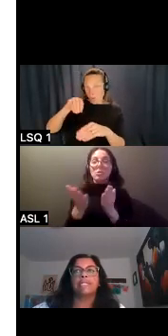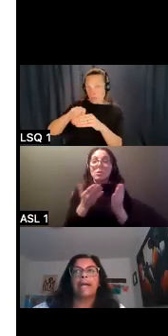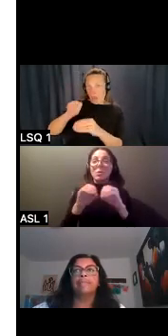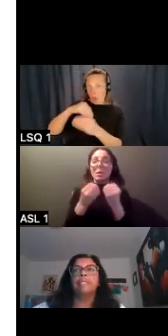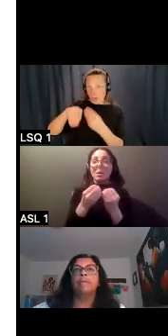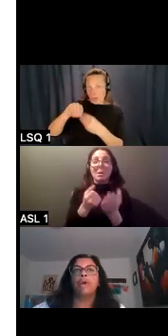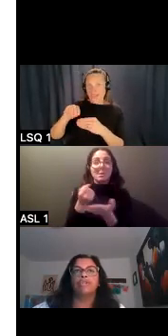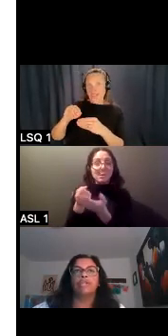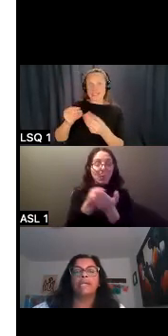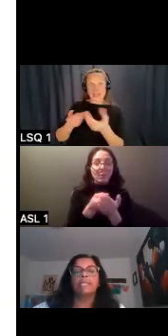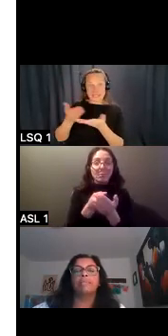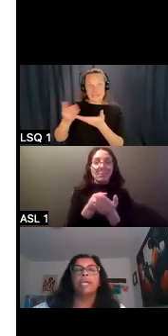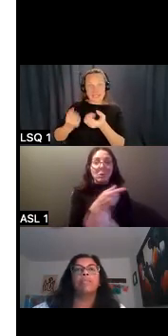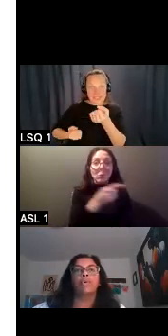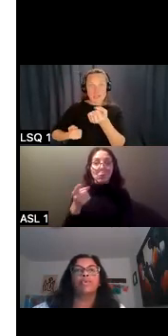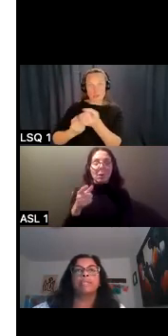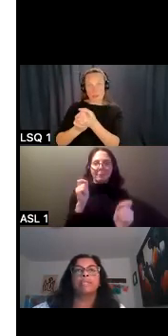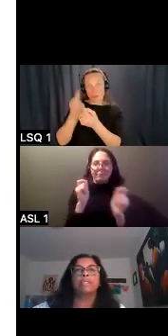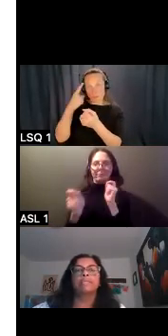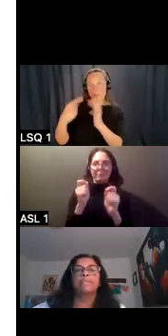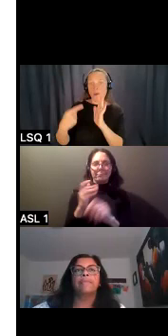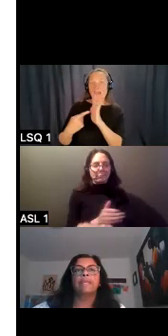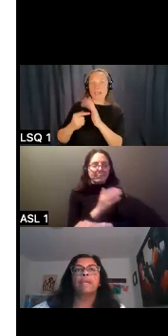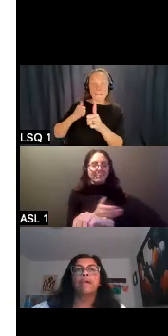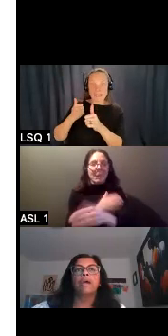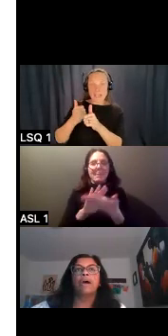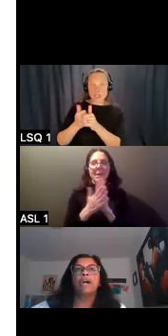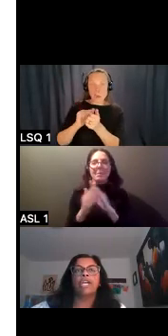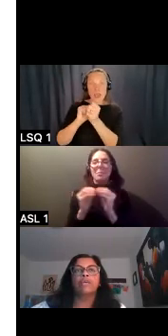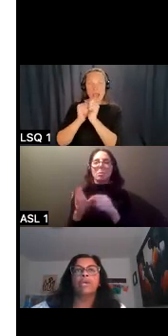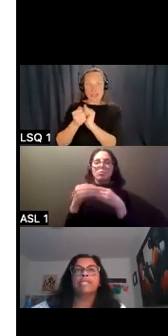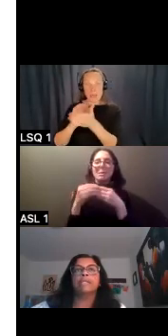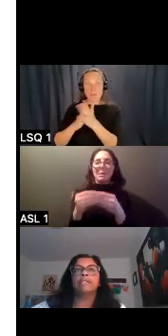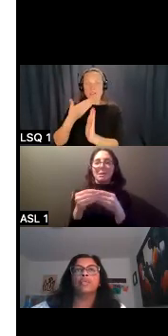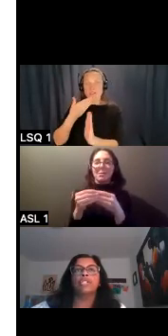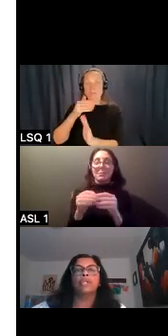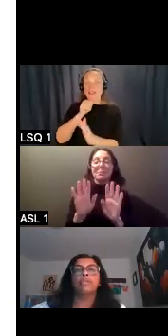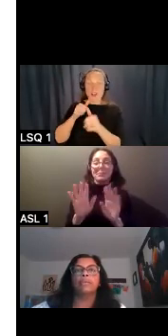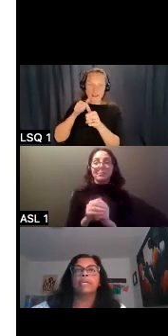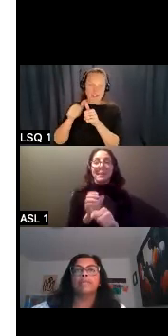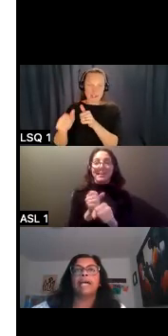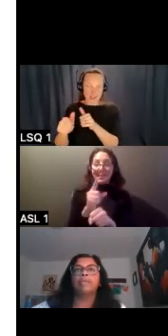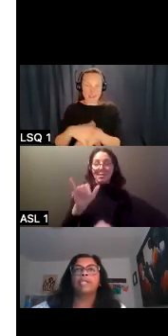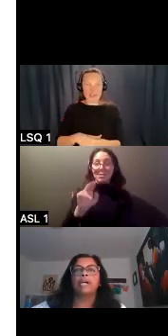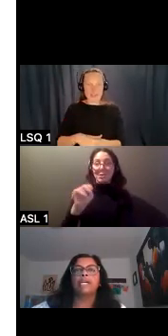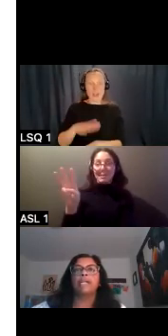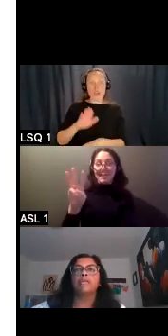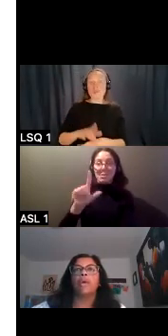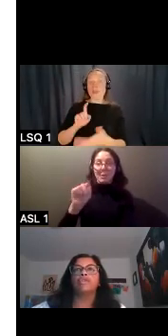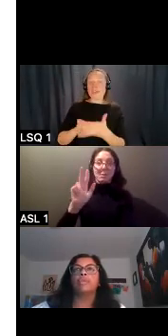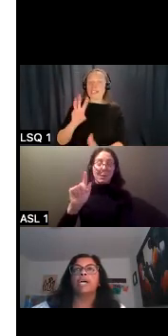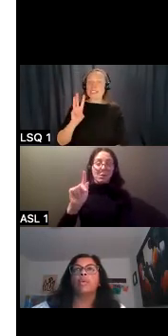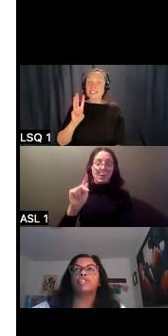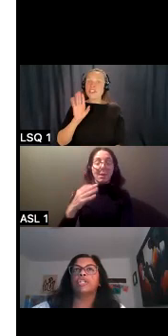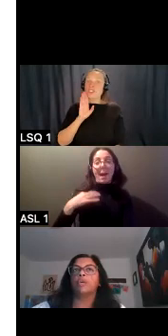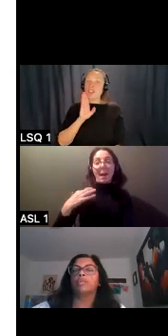to adapt, modernize, and become more resilient. On January 6, 2023, the applicant guide and where